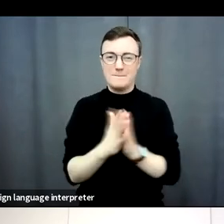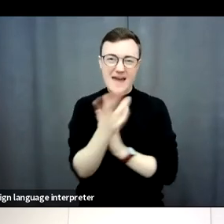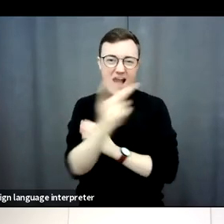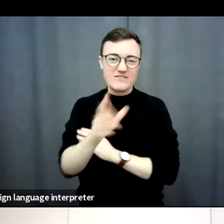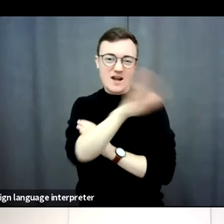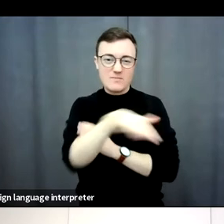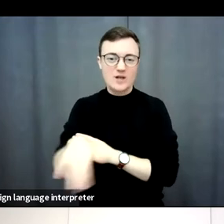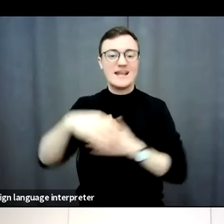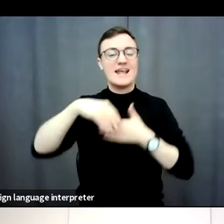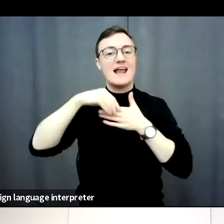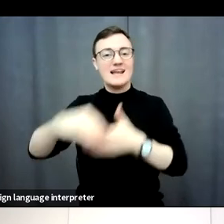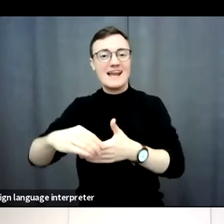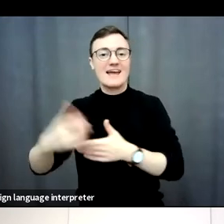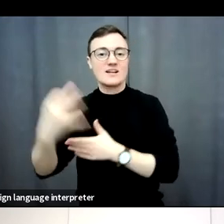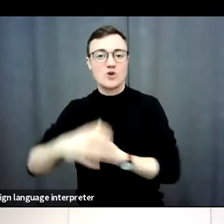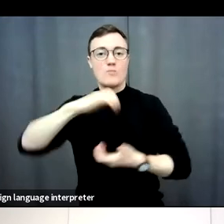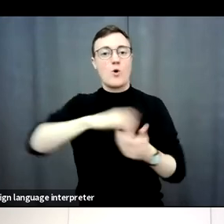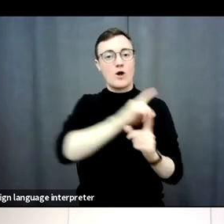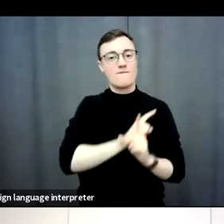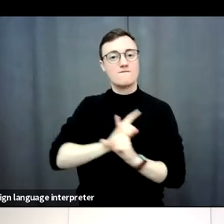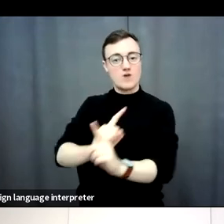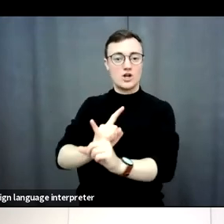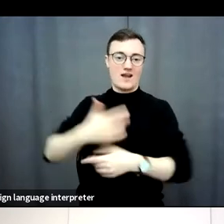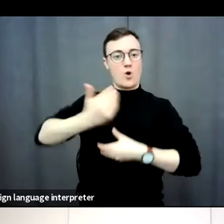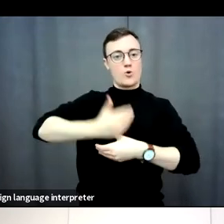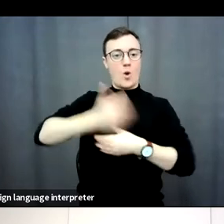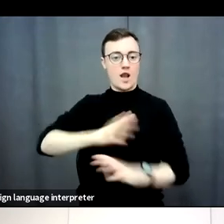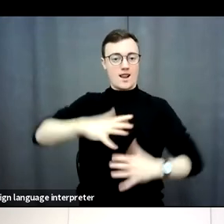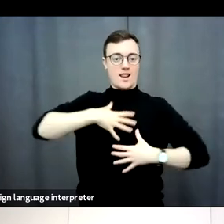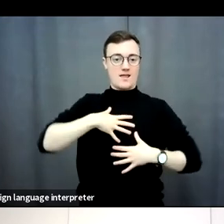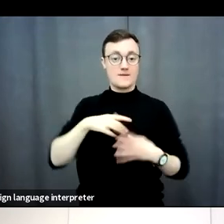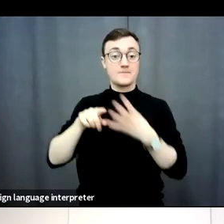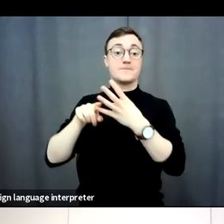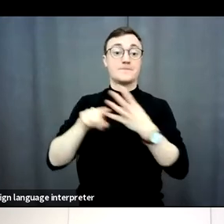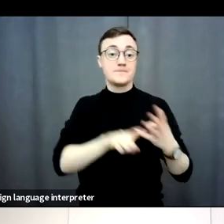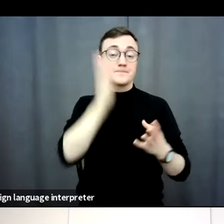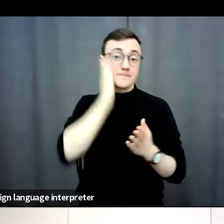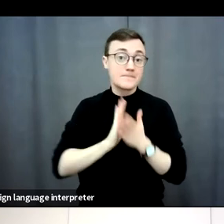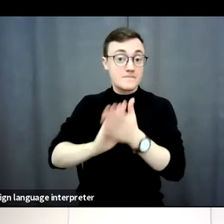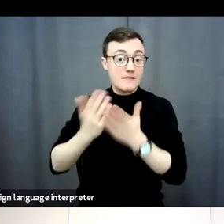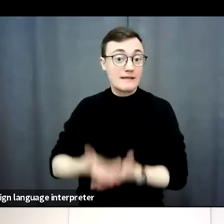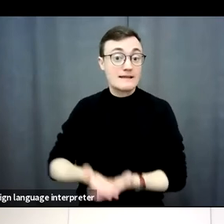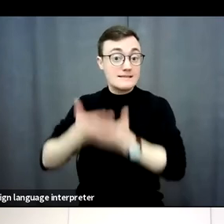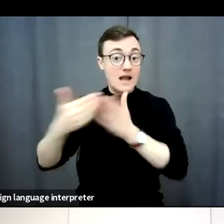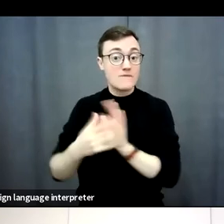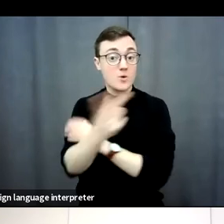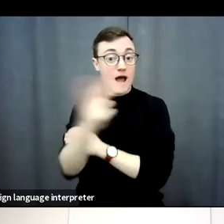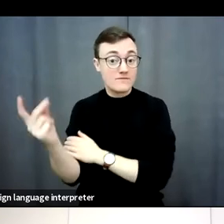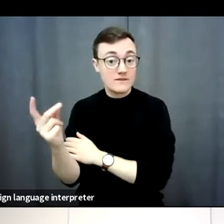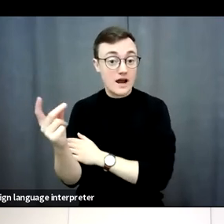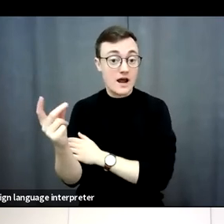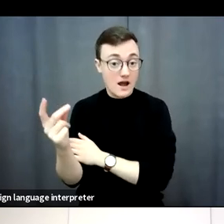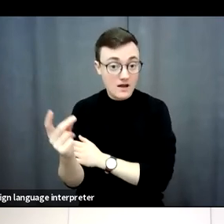roles, request and accept help from others, use peers as a resource, negotiate